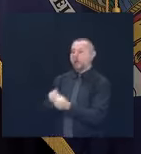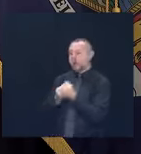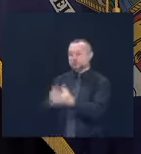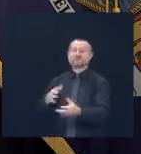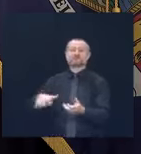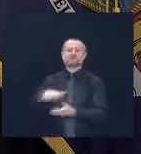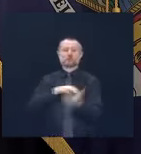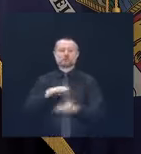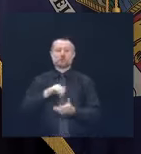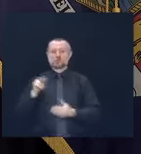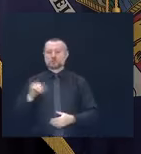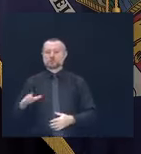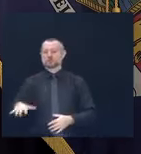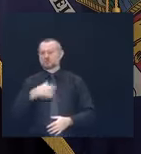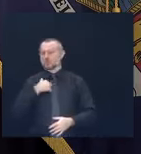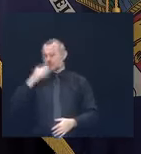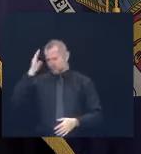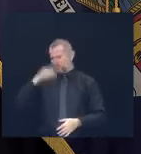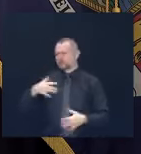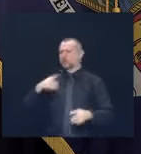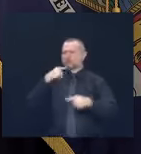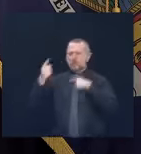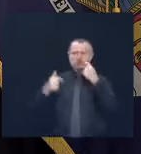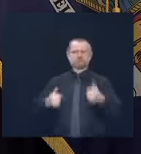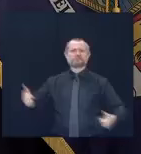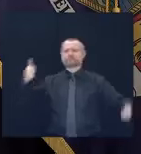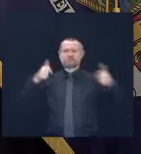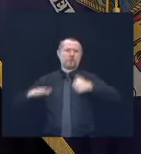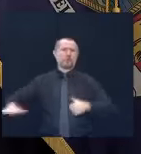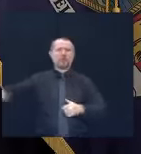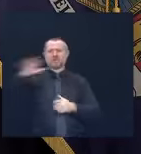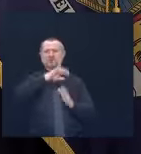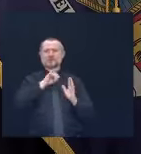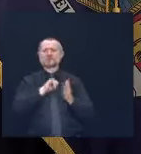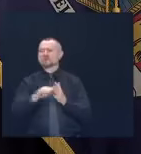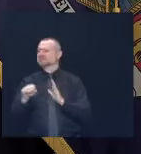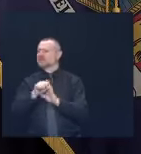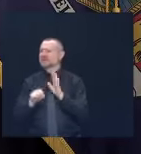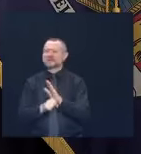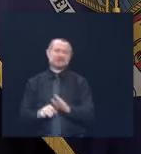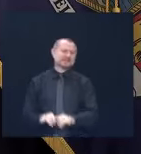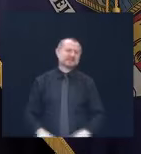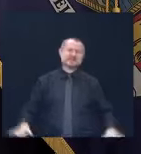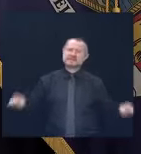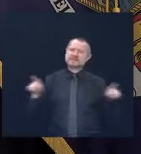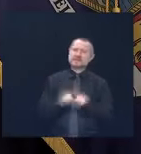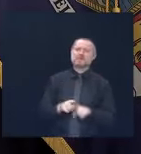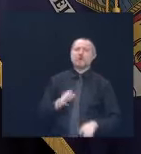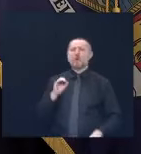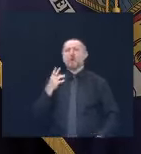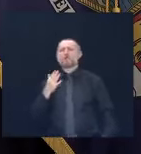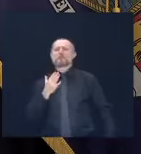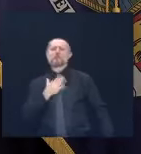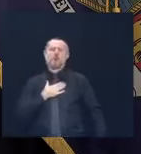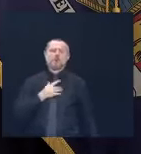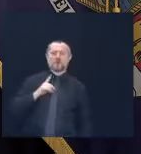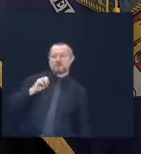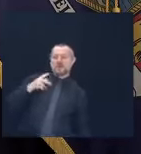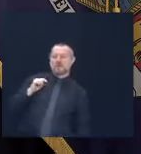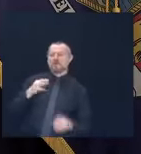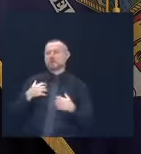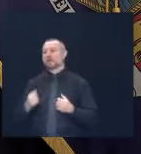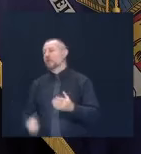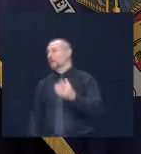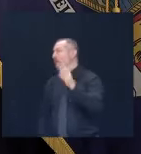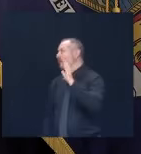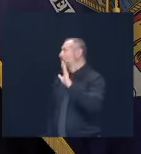the other elected officials across the state. Well, my Department of Health wants to count this. All right, but